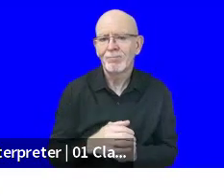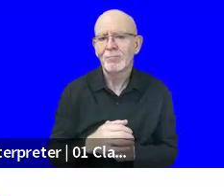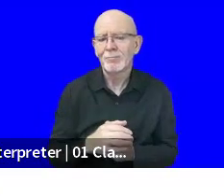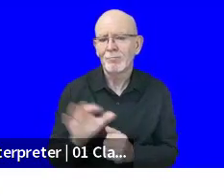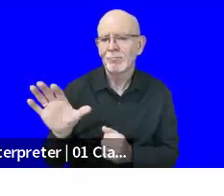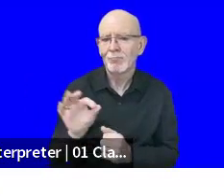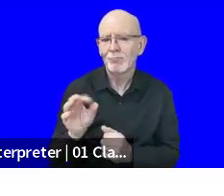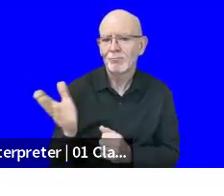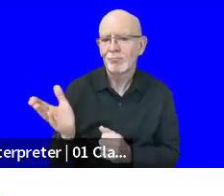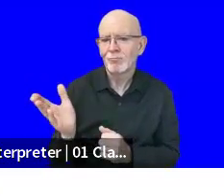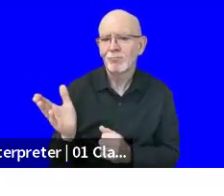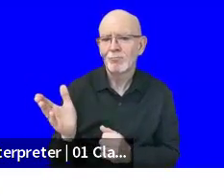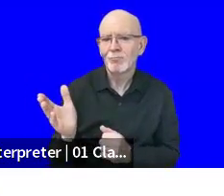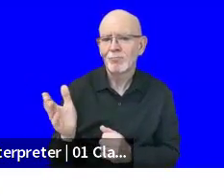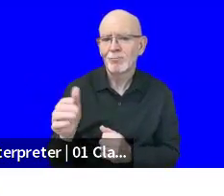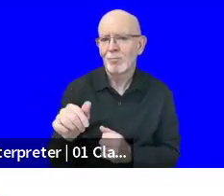their camera.